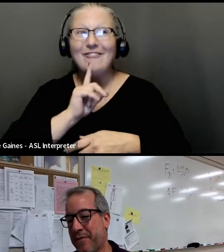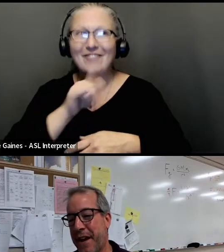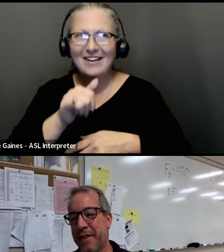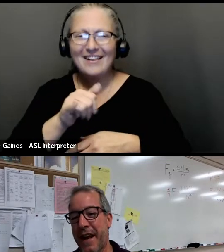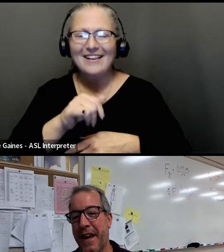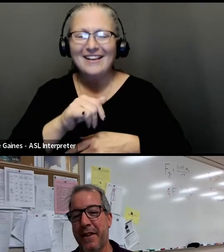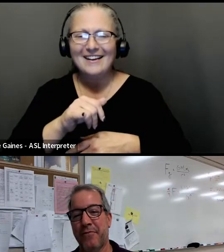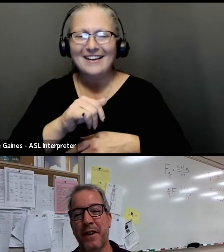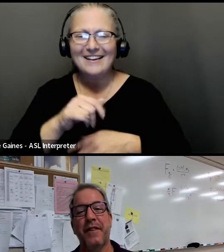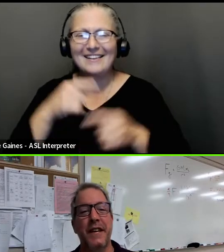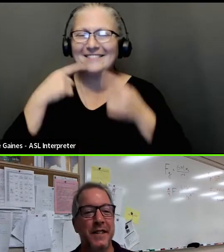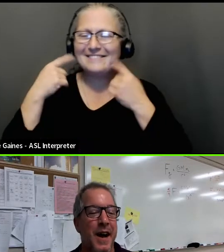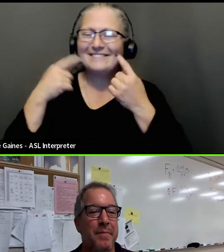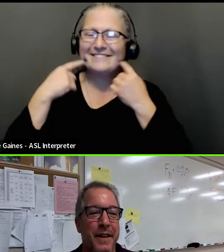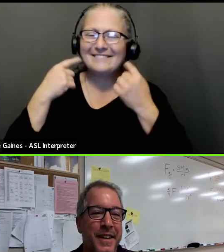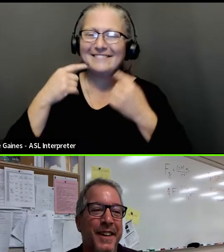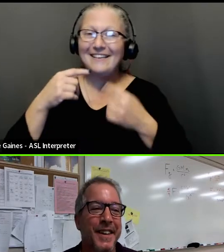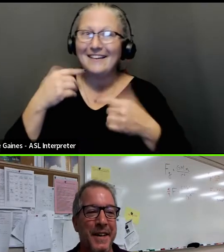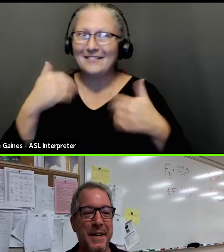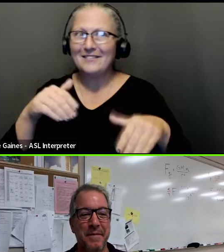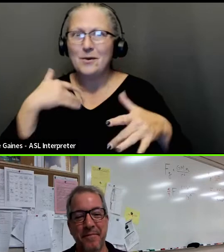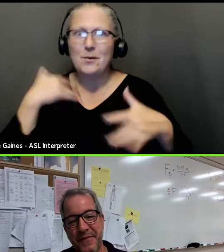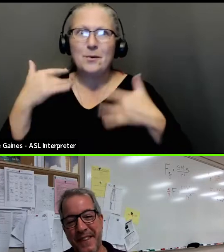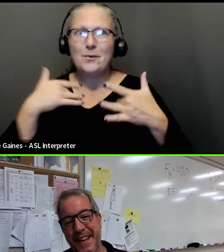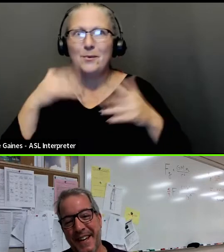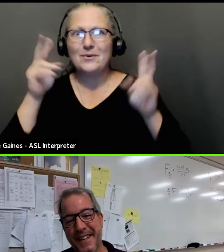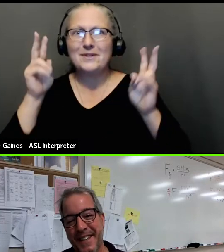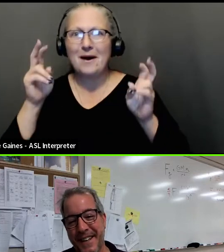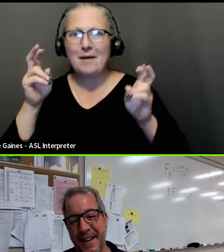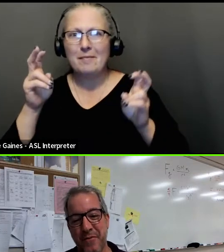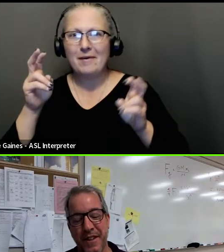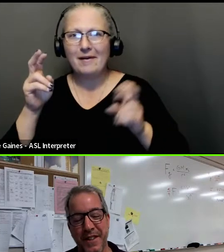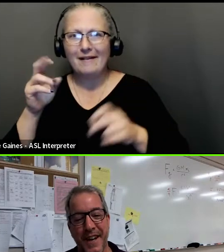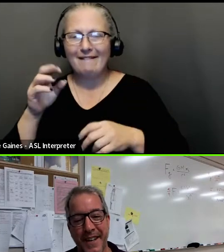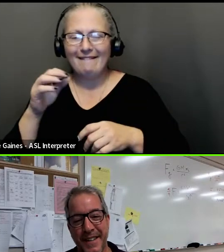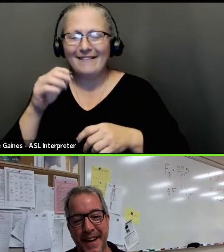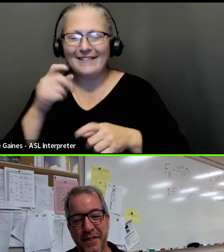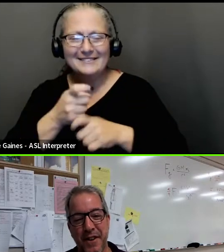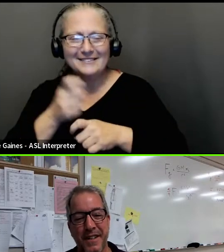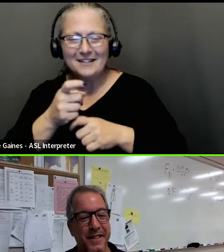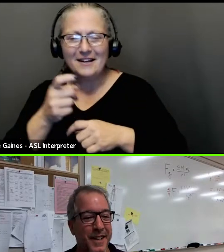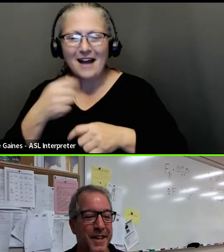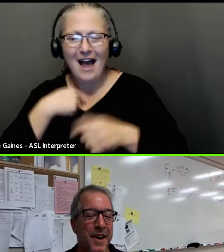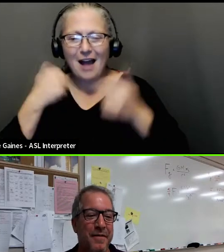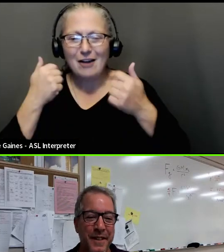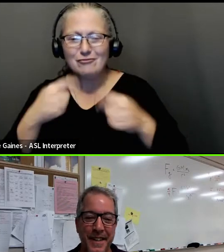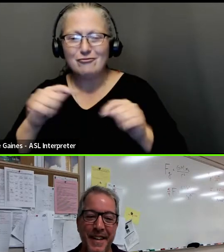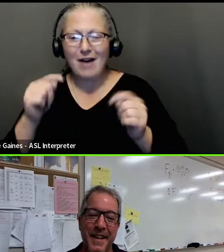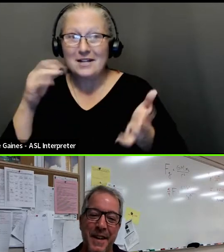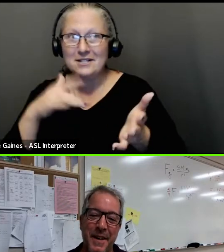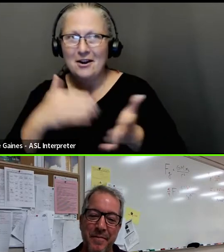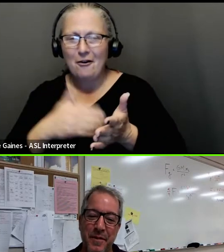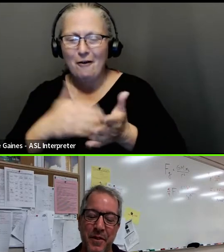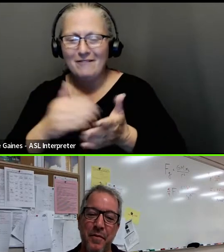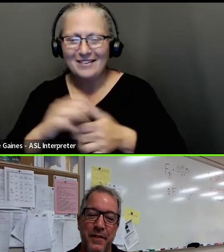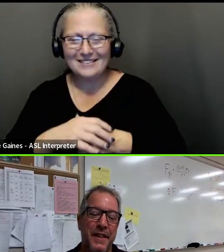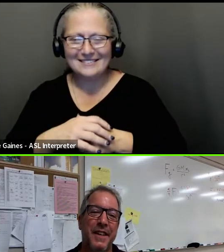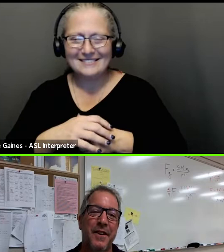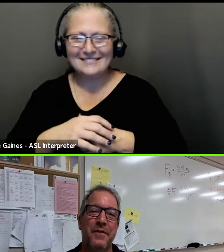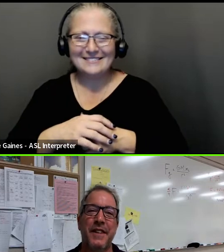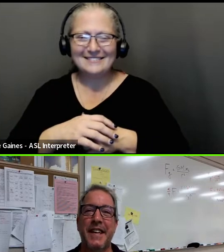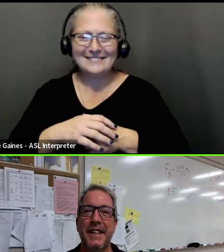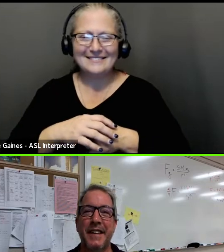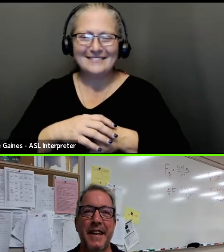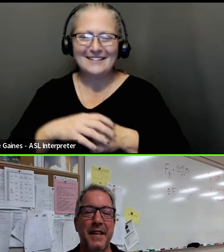a riveting topic, and one that I try to study often. So